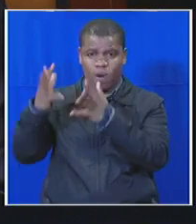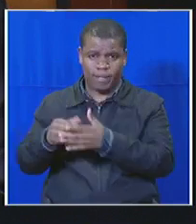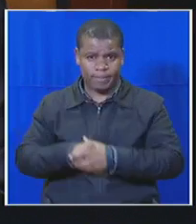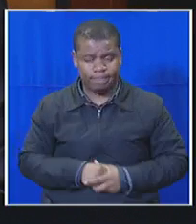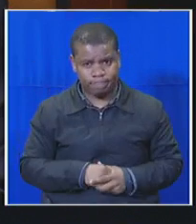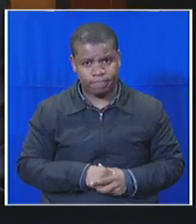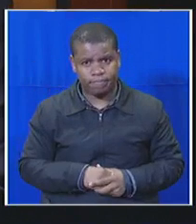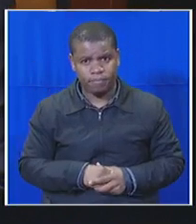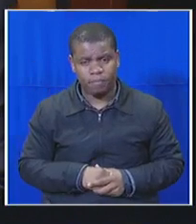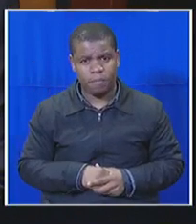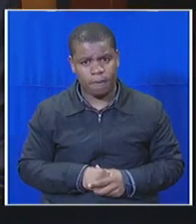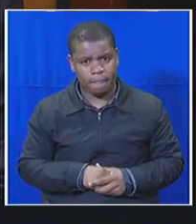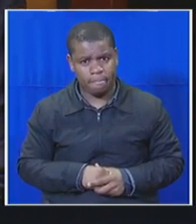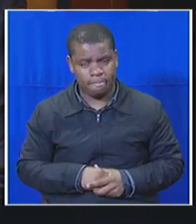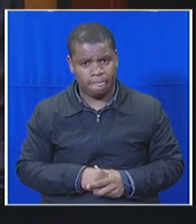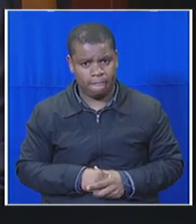Member.